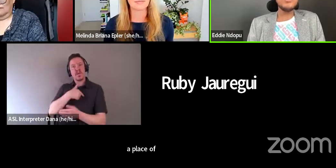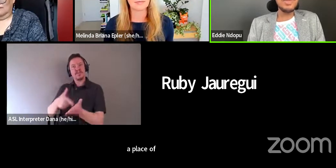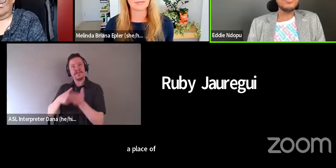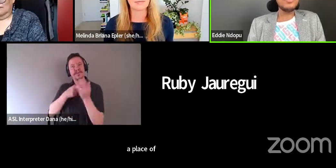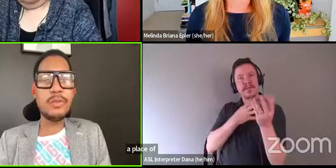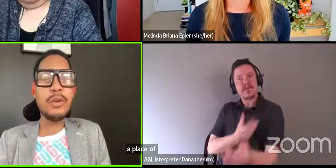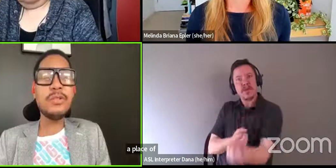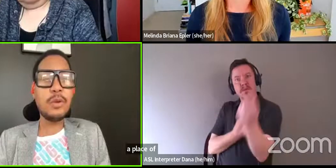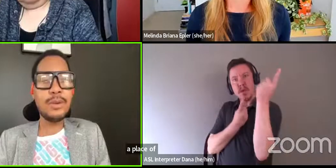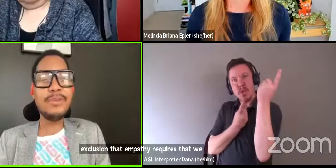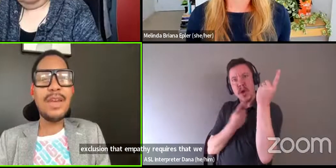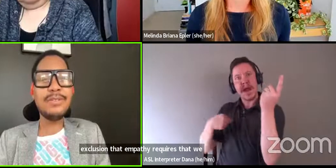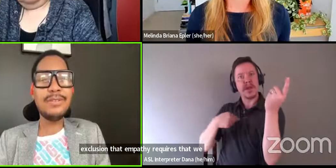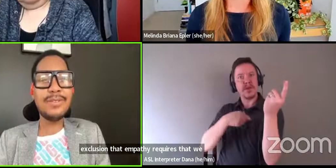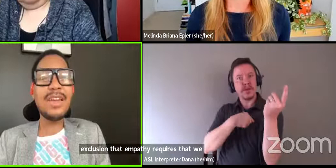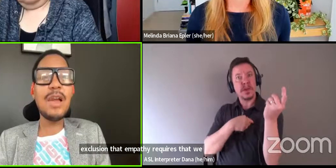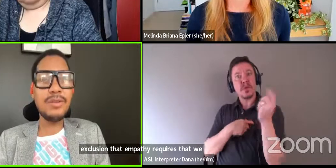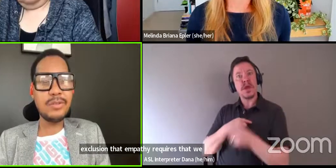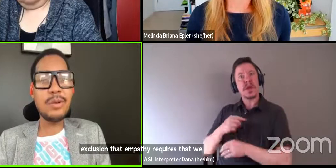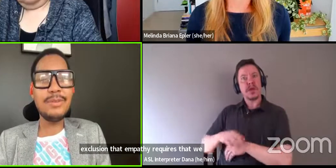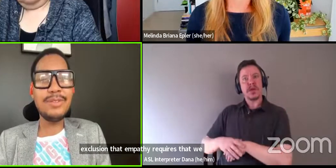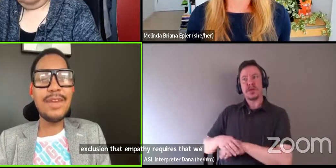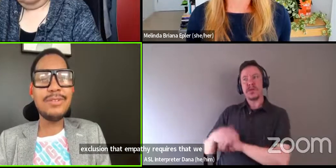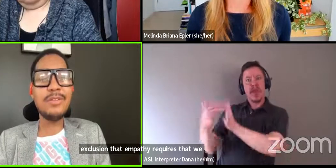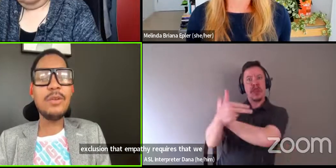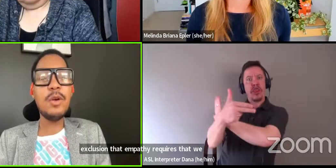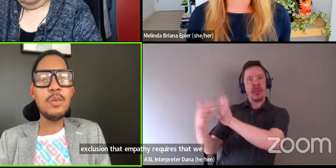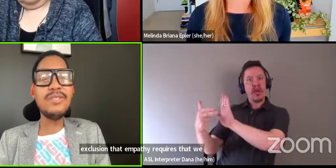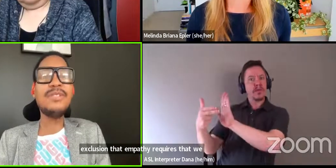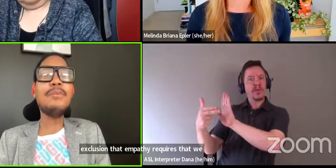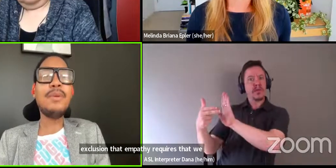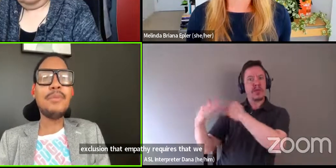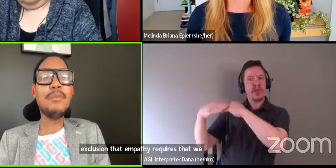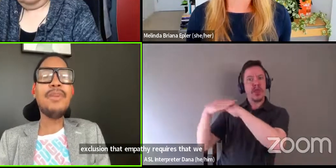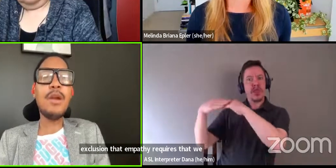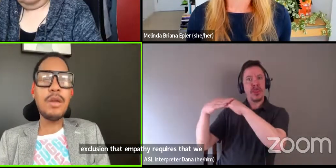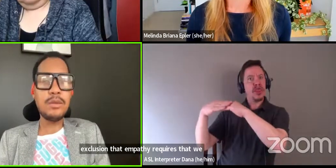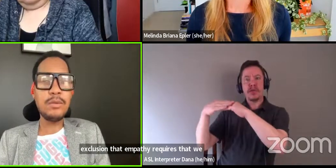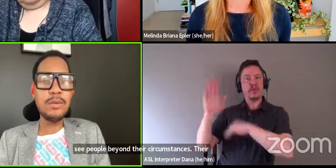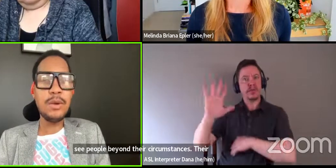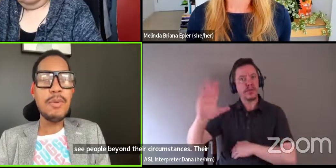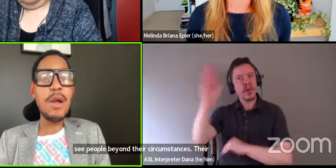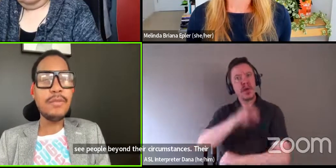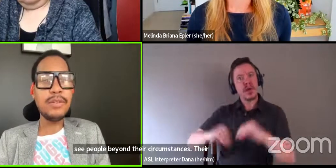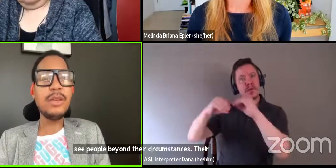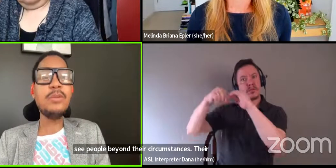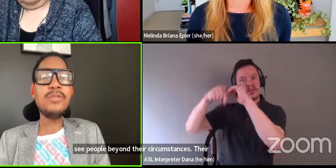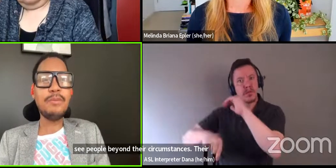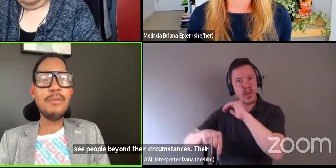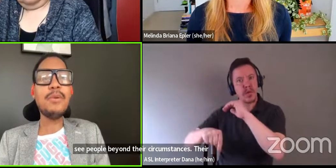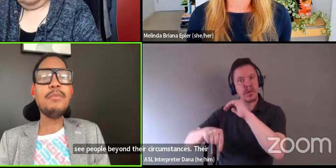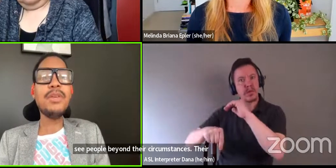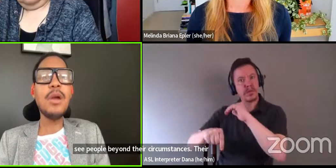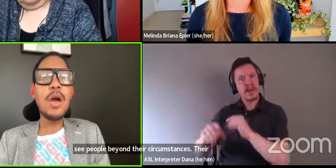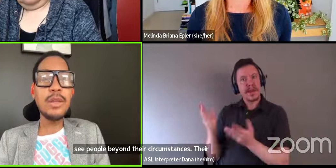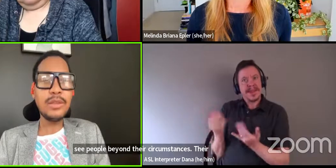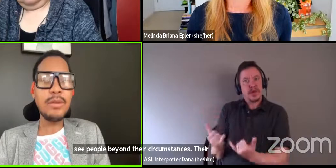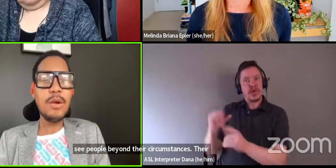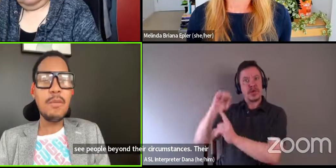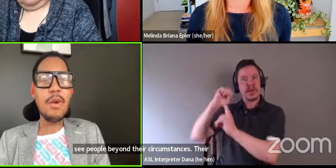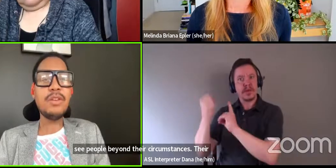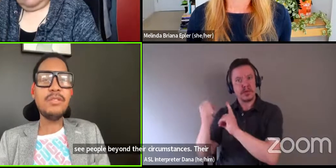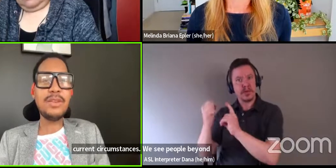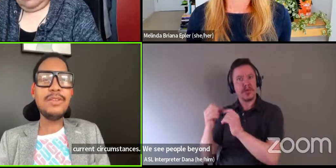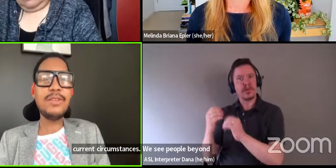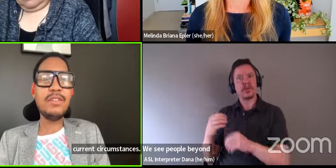beyond their circumstances, their current circumstances. We see people beyond poverty. We see people